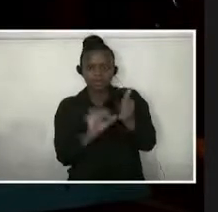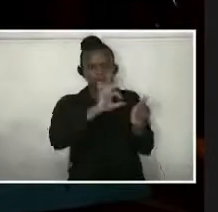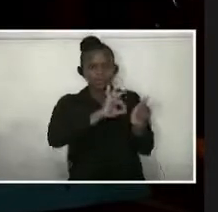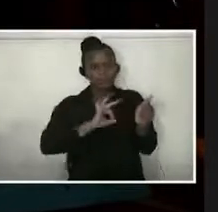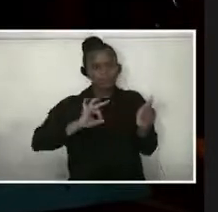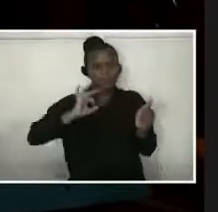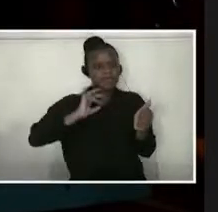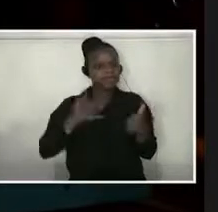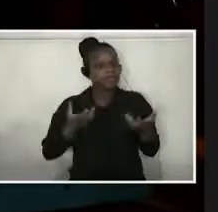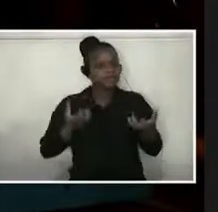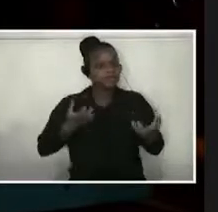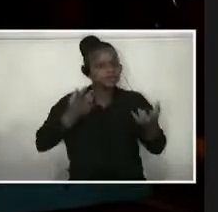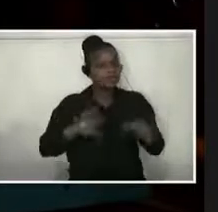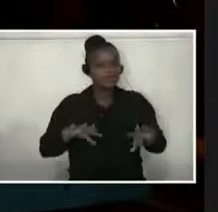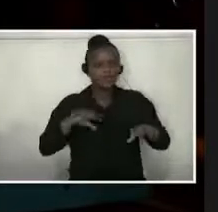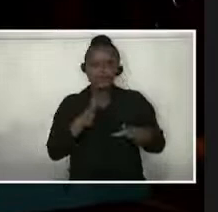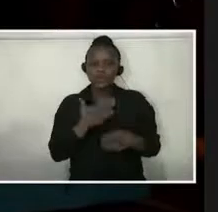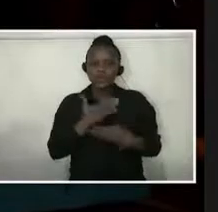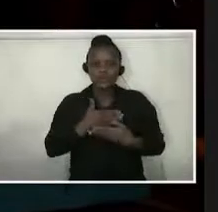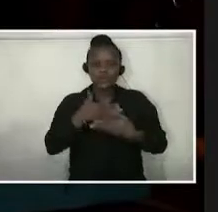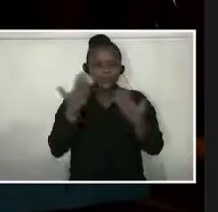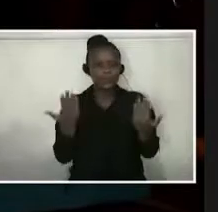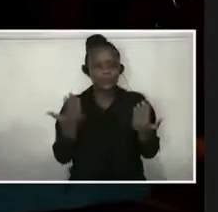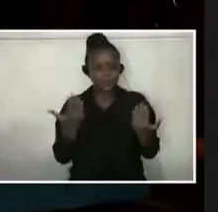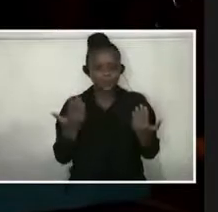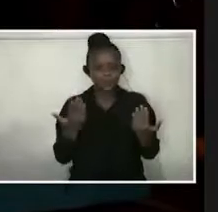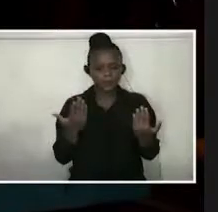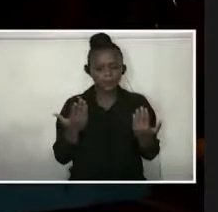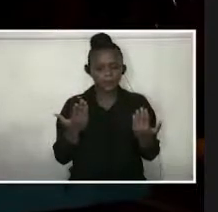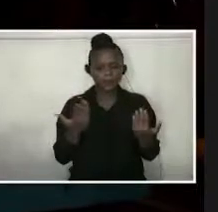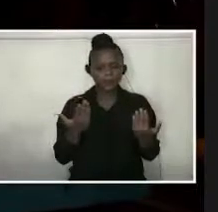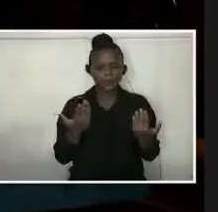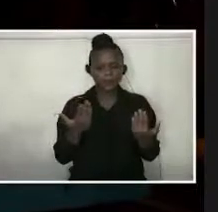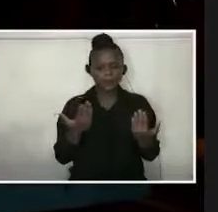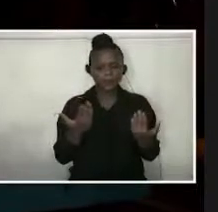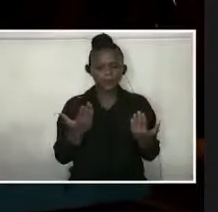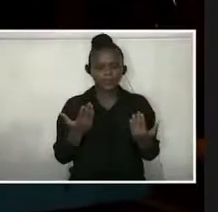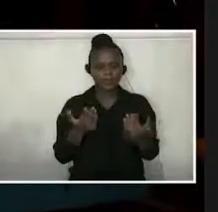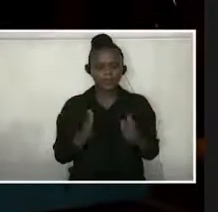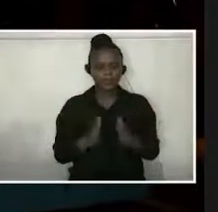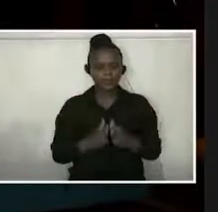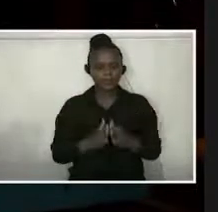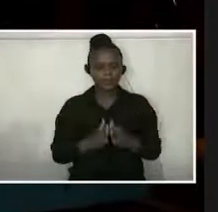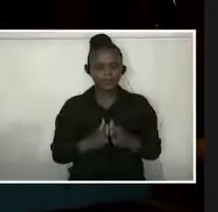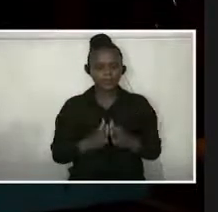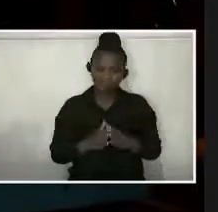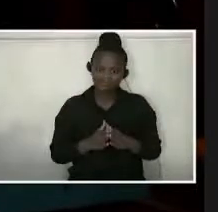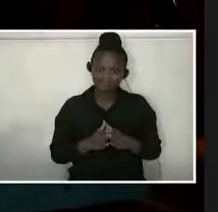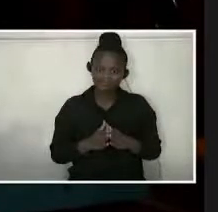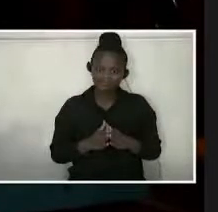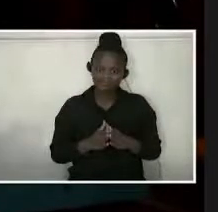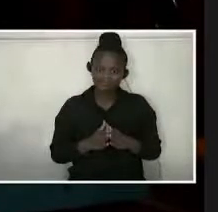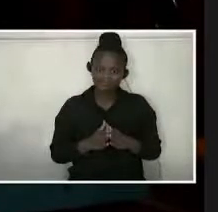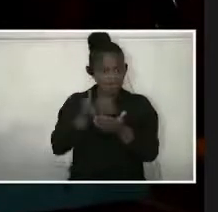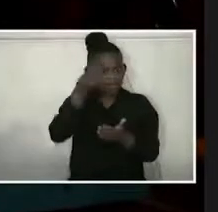attached to it. It is for this House to note.